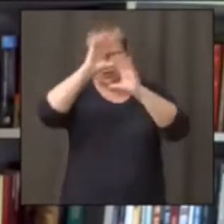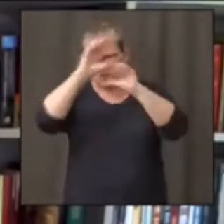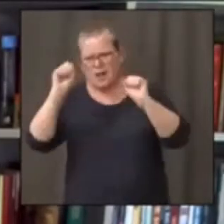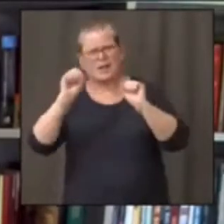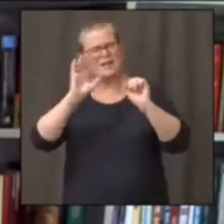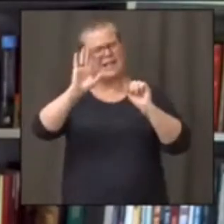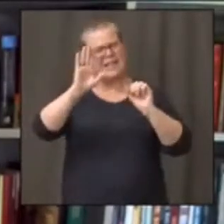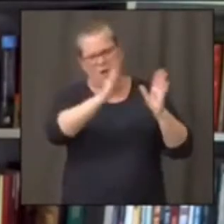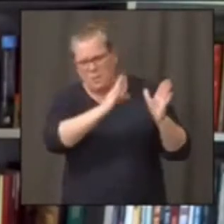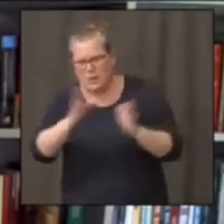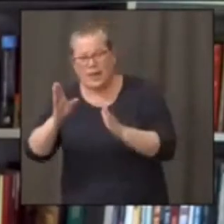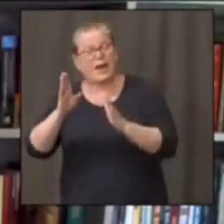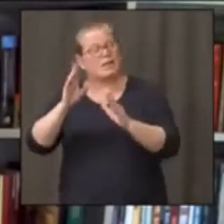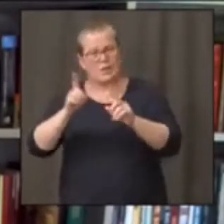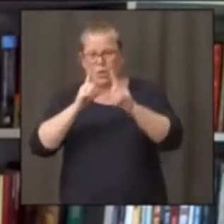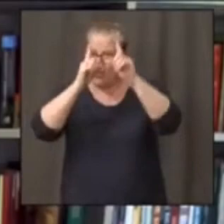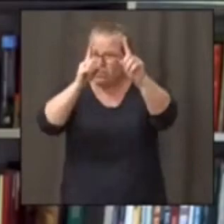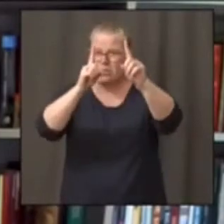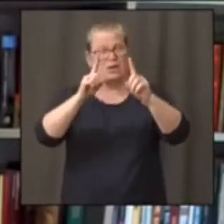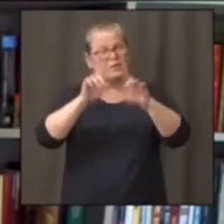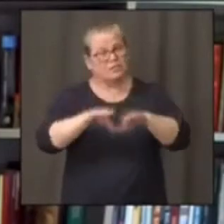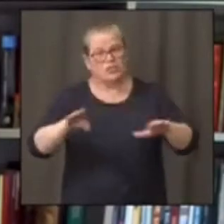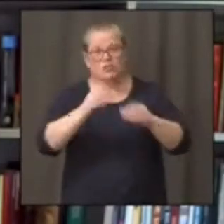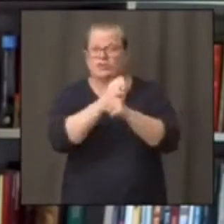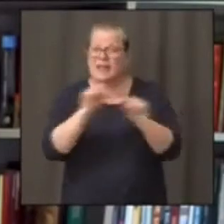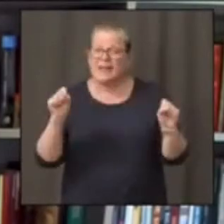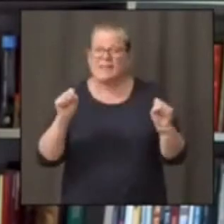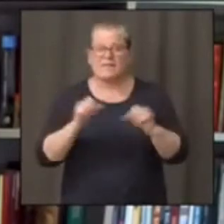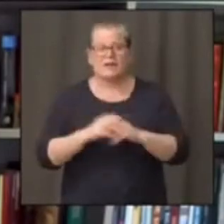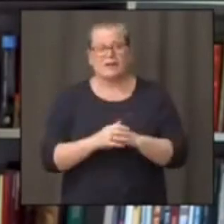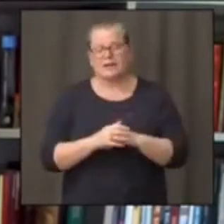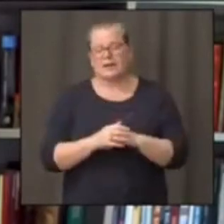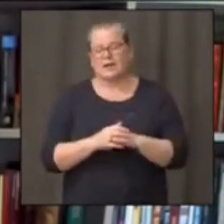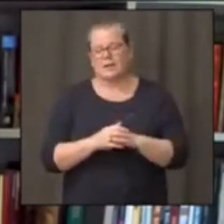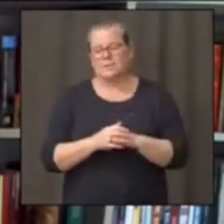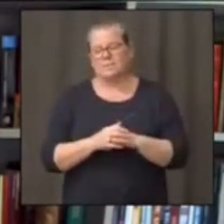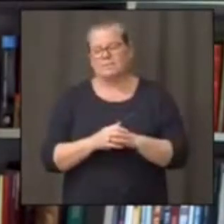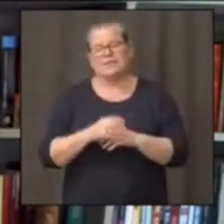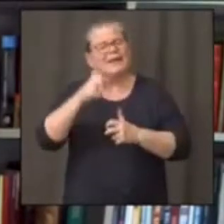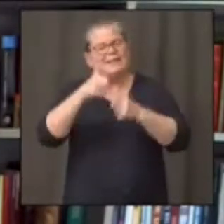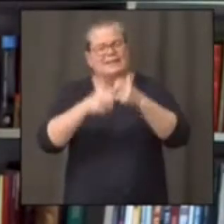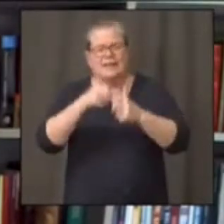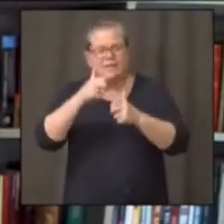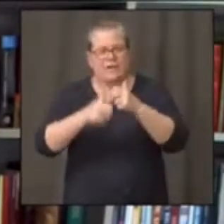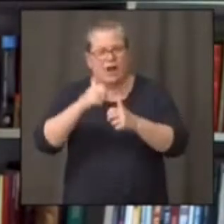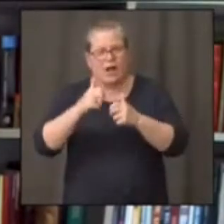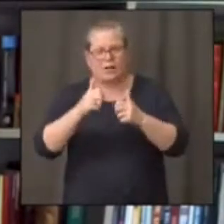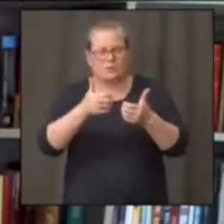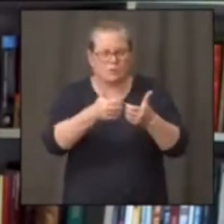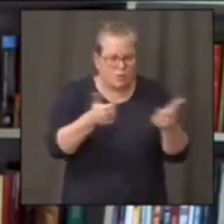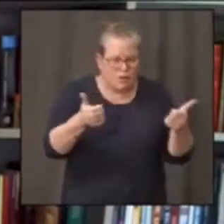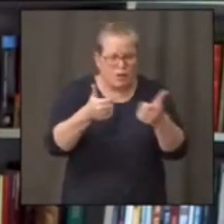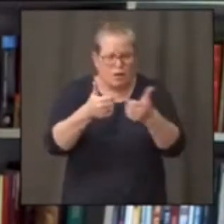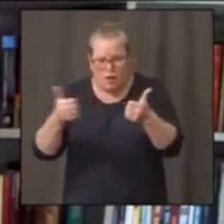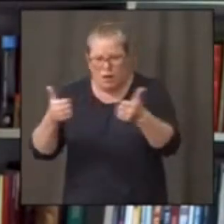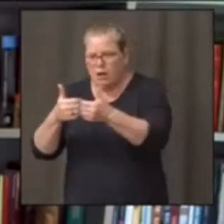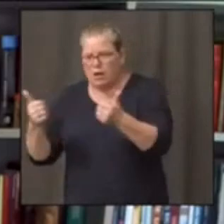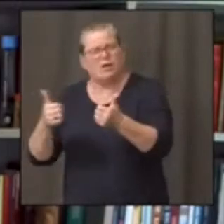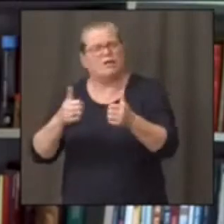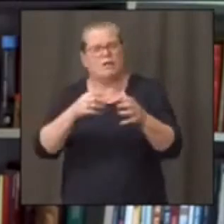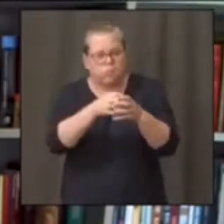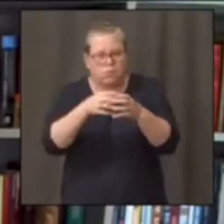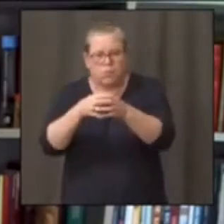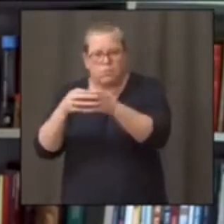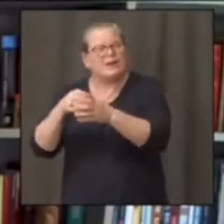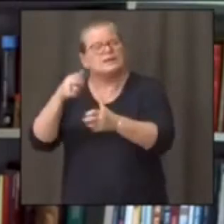difficult to essentially disentangle. It could be what we call true, and related. They had done a